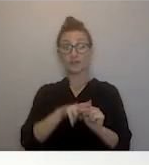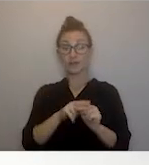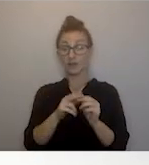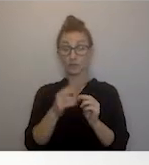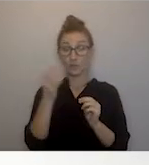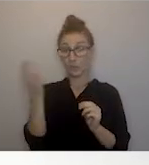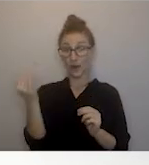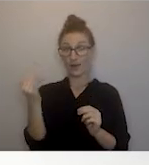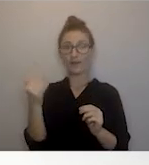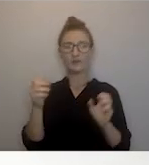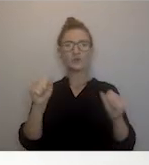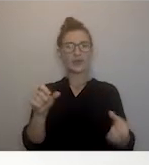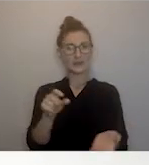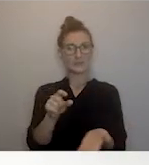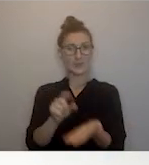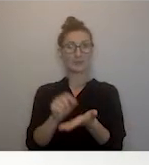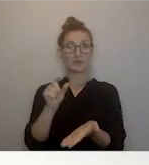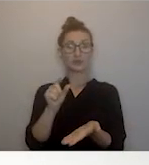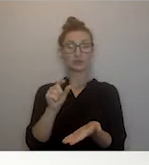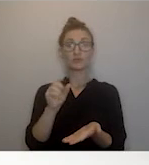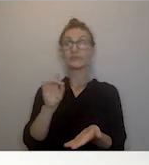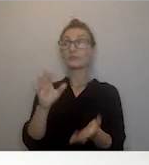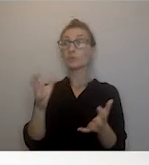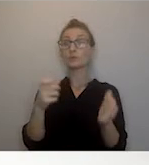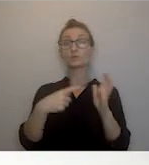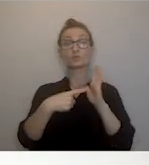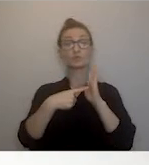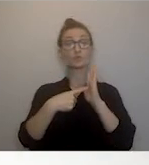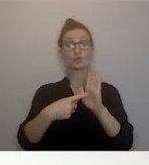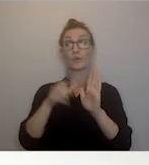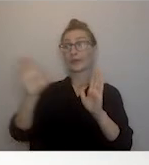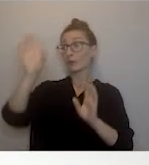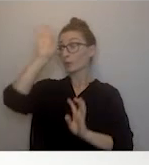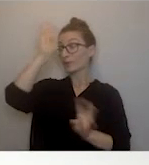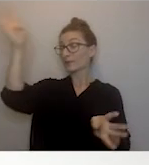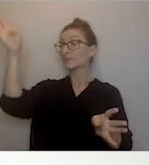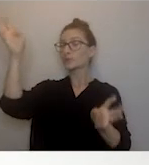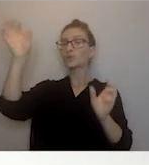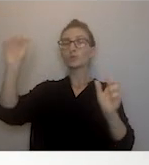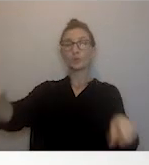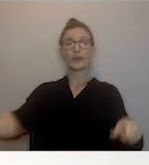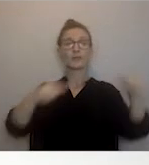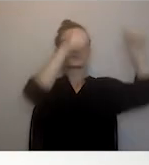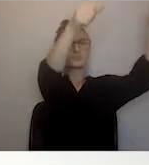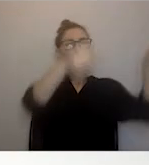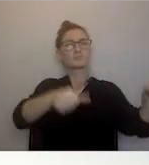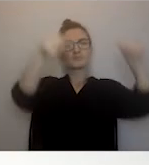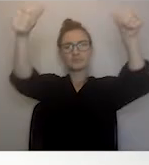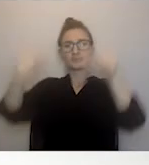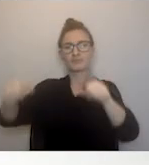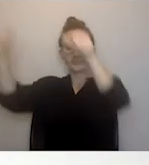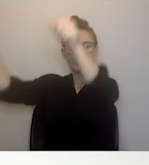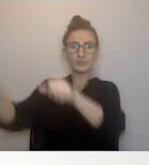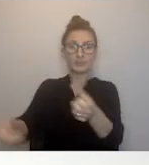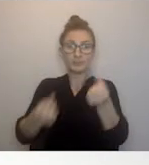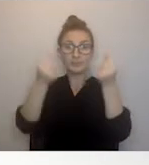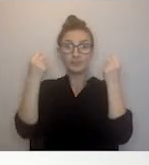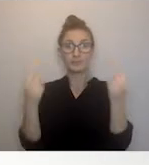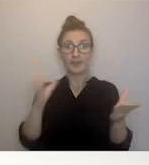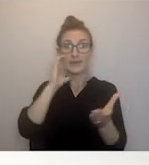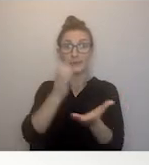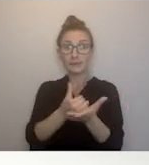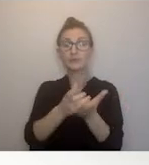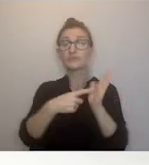is, what's really fun is kind of publishable. If you're a teacher and you want to show the innate creativity of your students, you can hang up all different types of